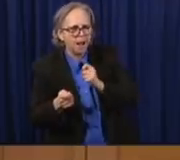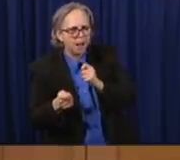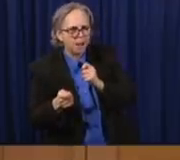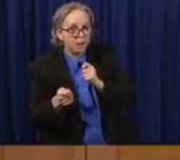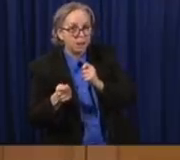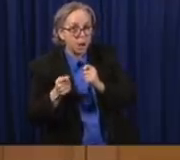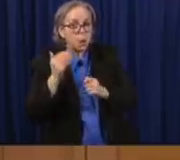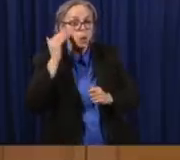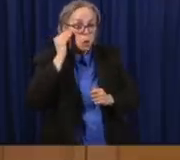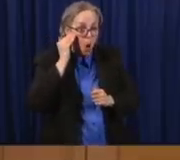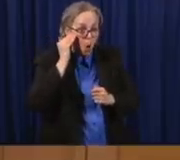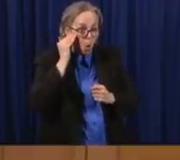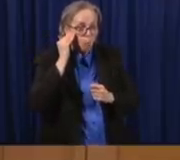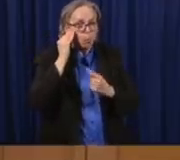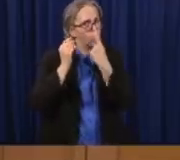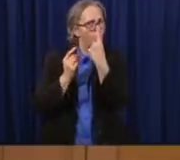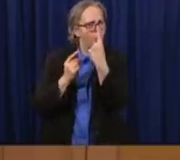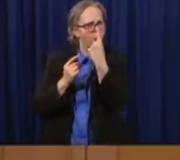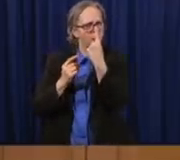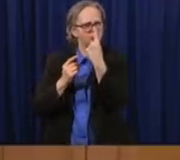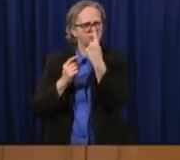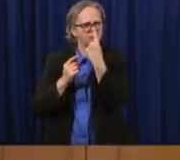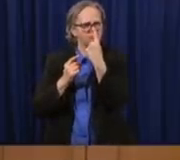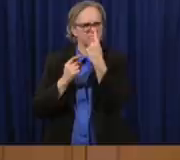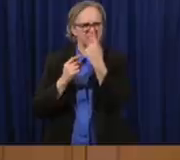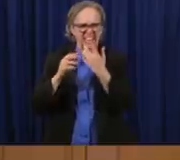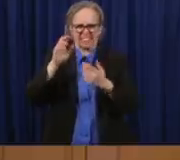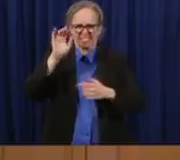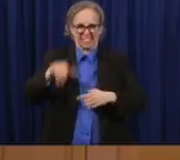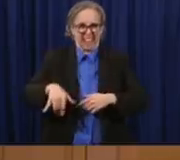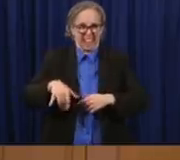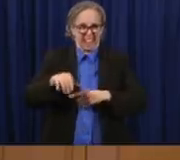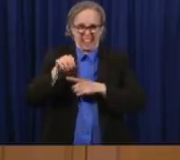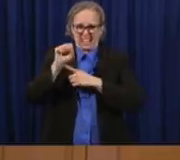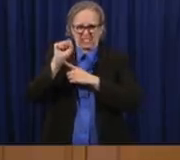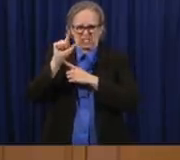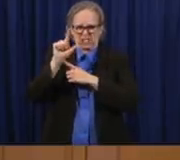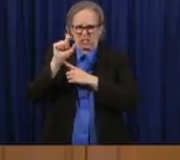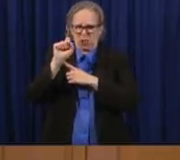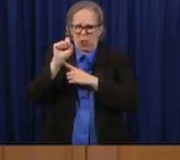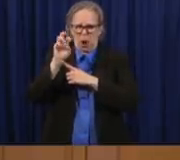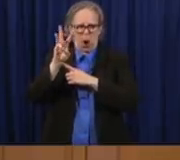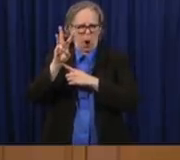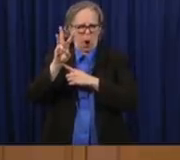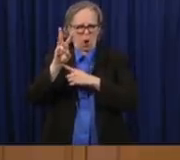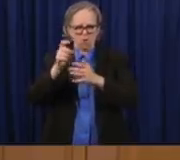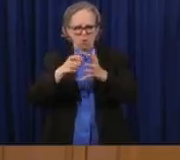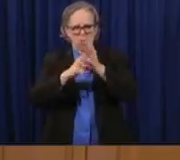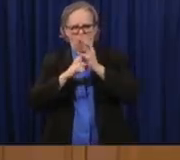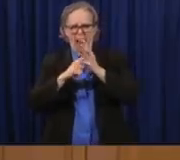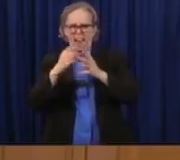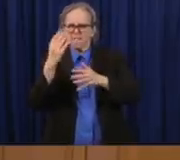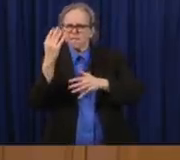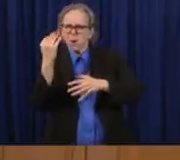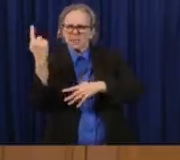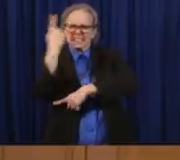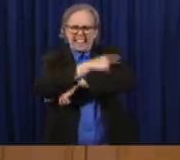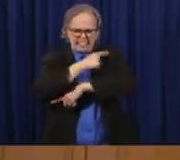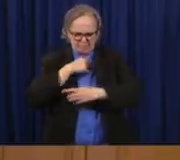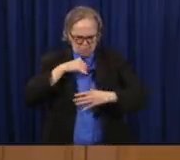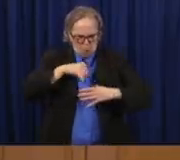slow. It takes up to 14 days incubation period. It might be another week till you show symptoms. You